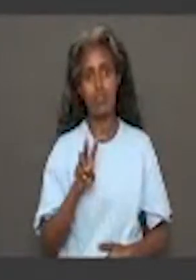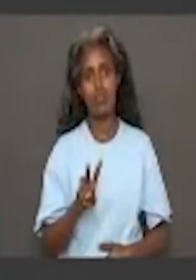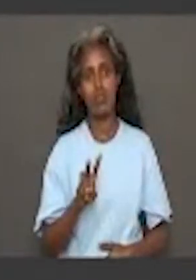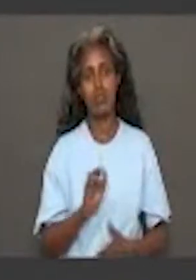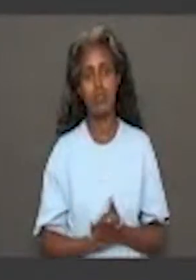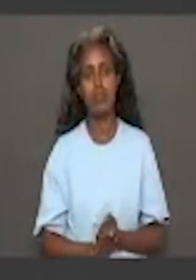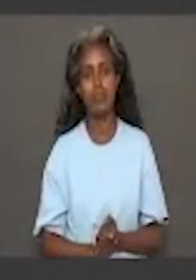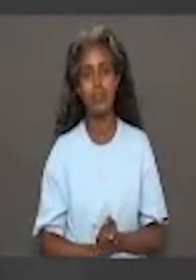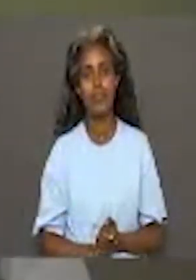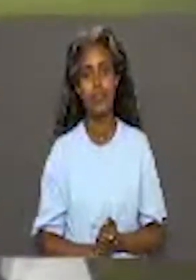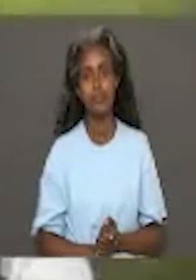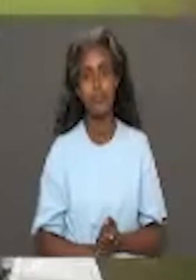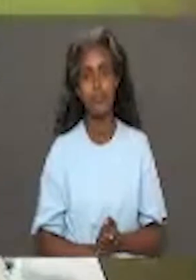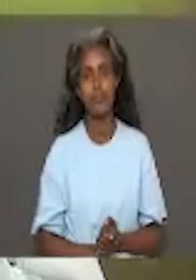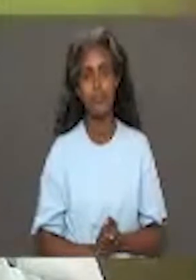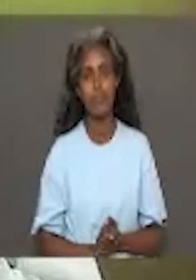1/2.